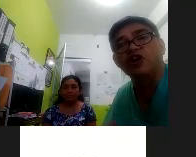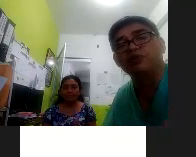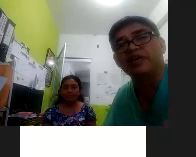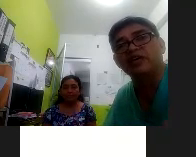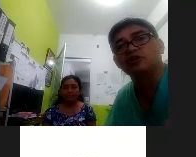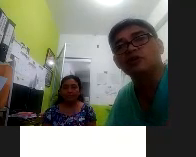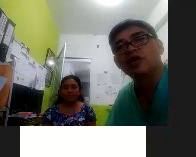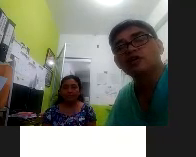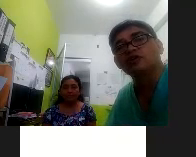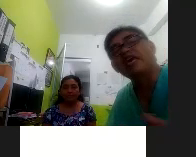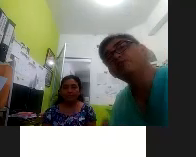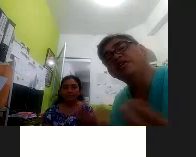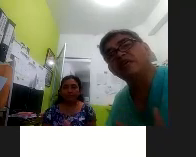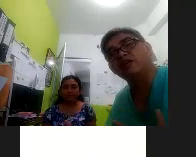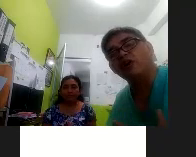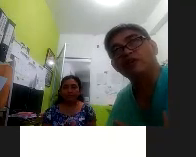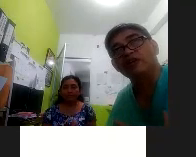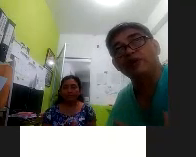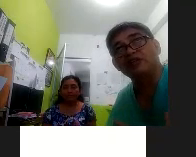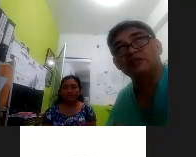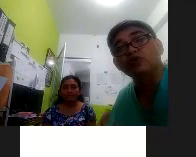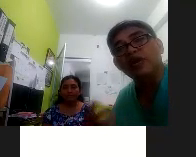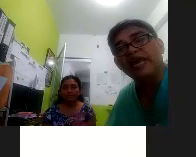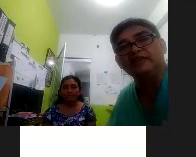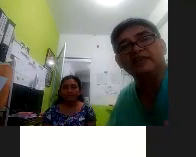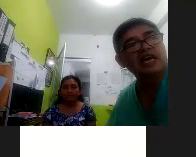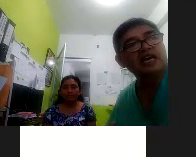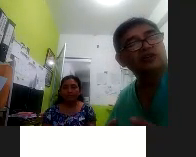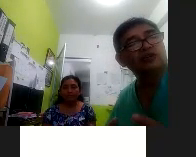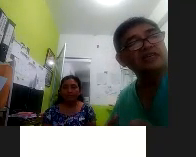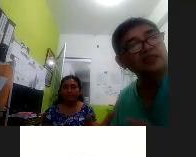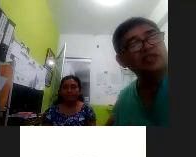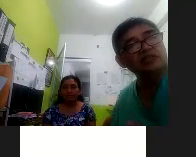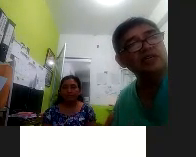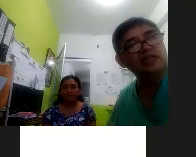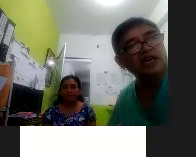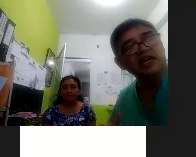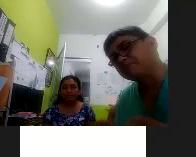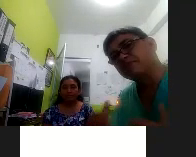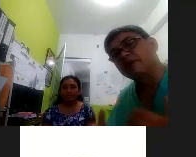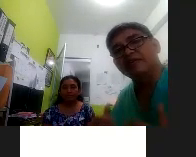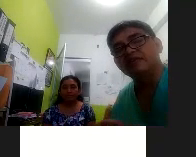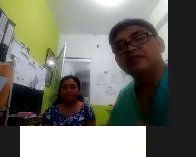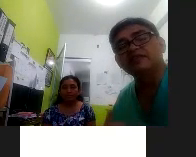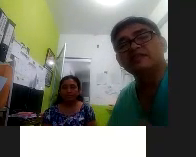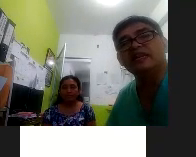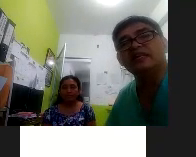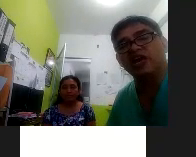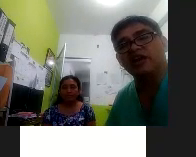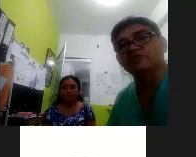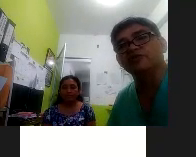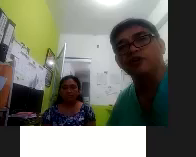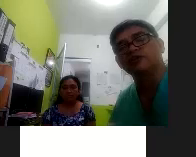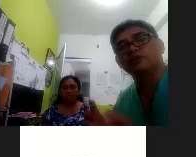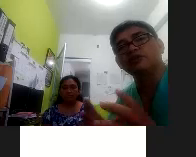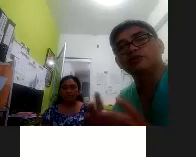other complication, so they bring their patient too late. So that's the reason that I mean, it's still a